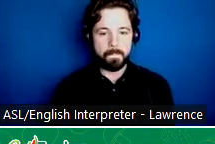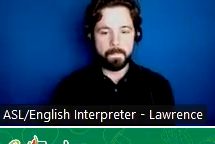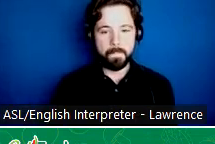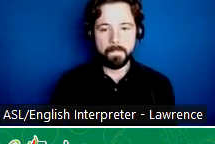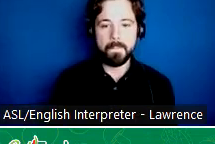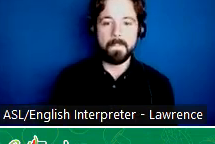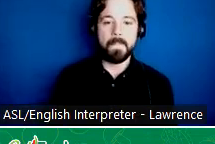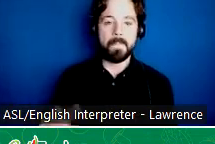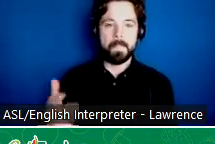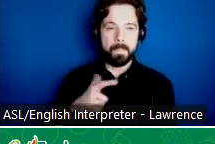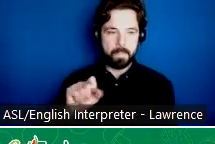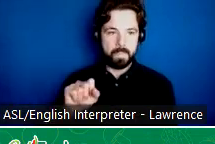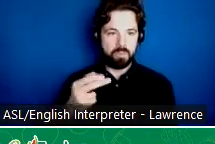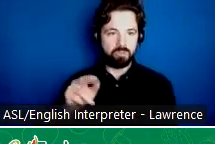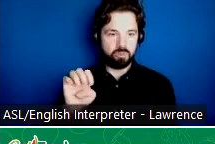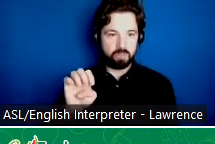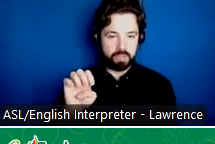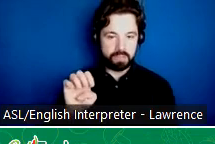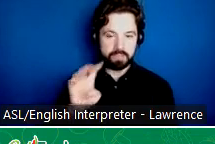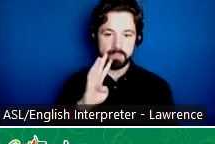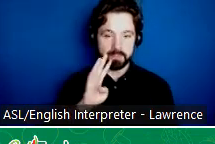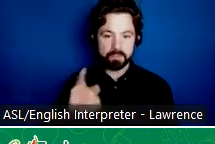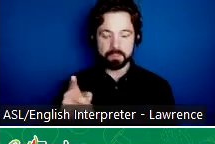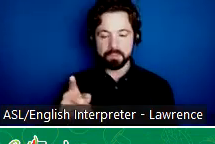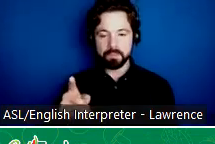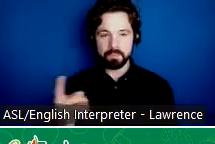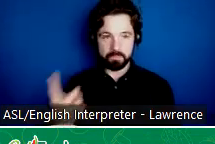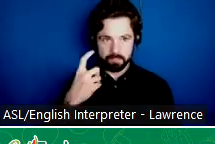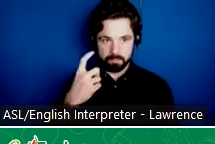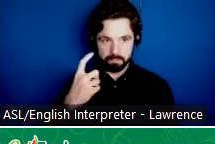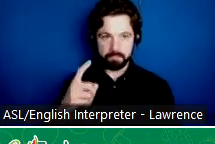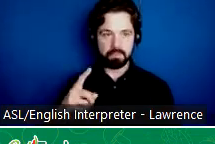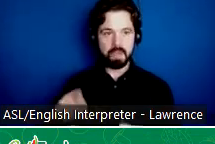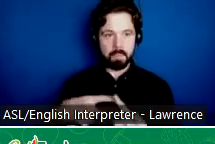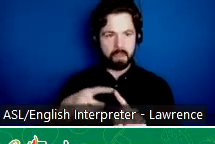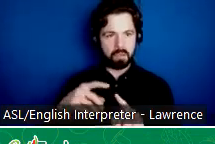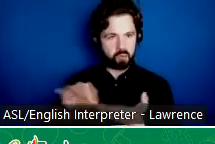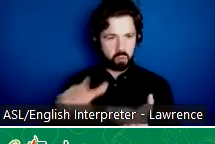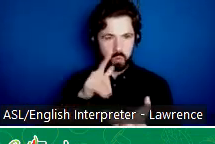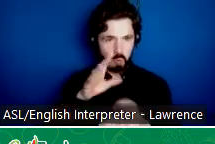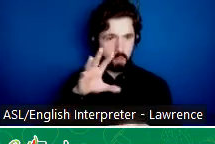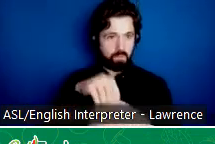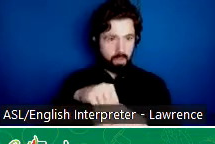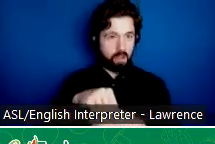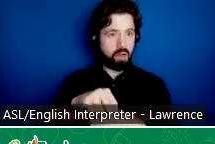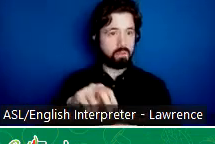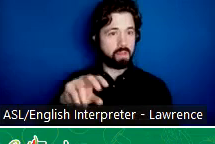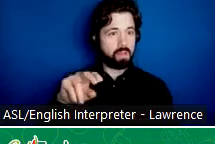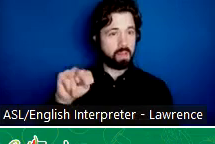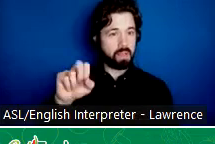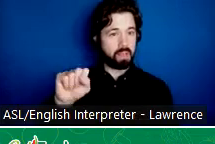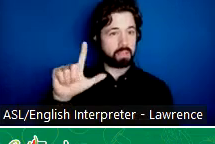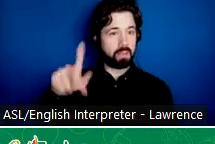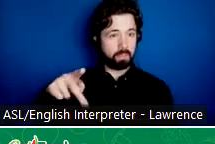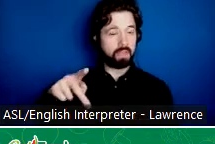All right, the next question is, what about students who are at NSLP school who may not have